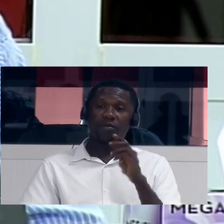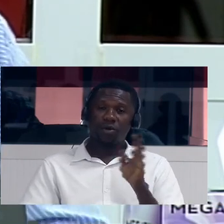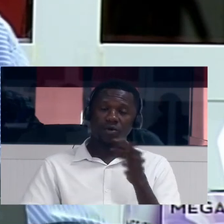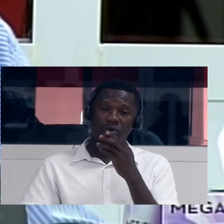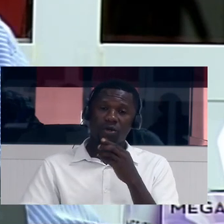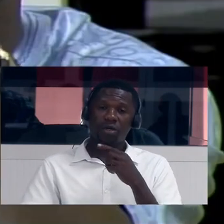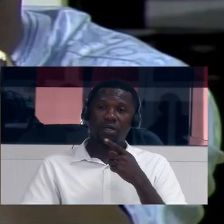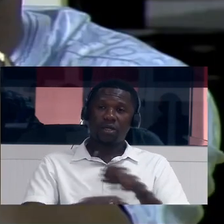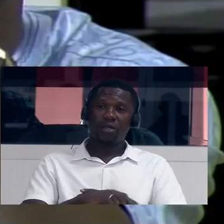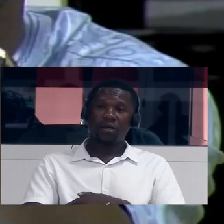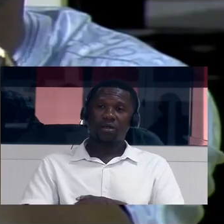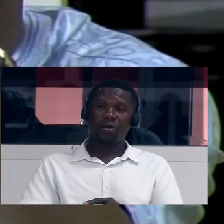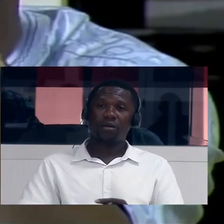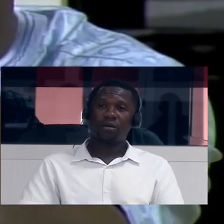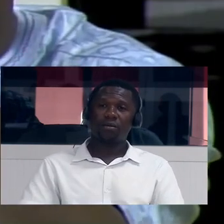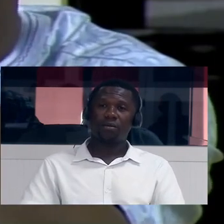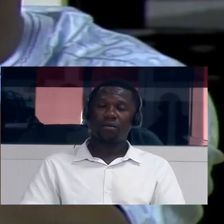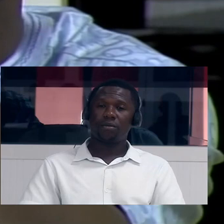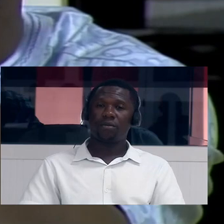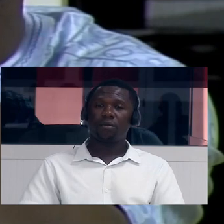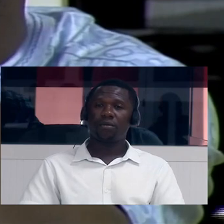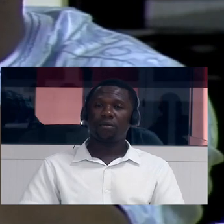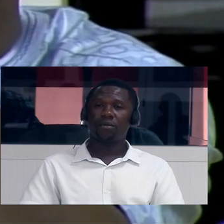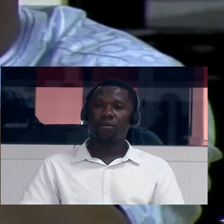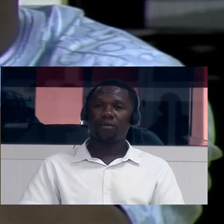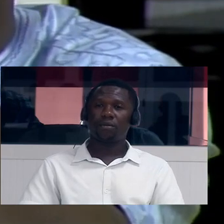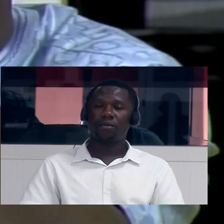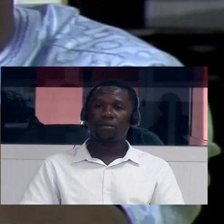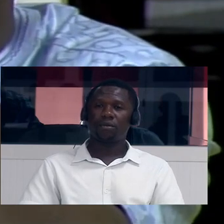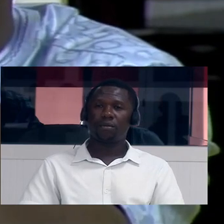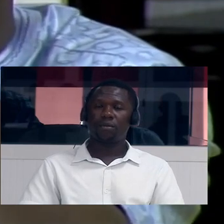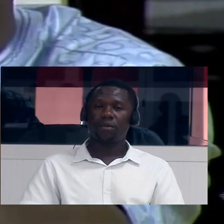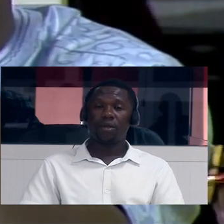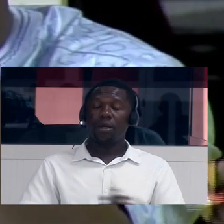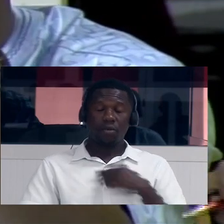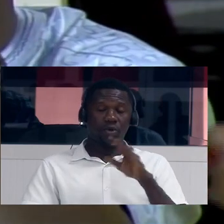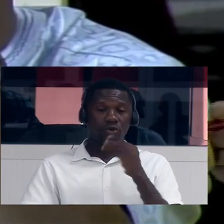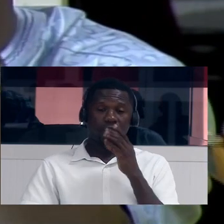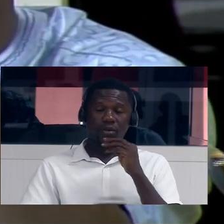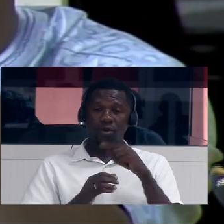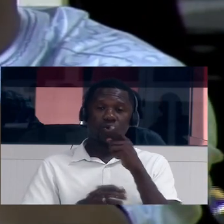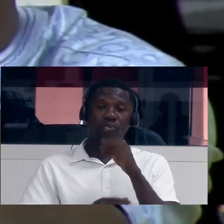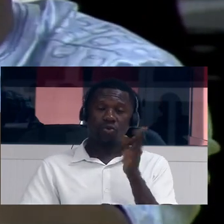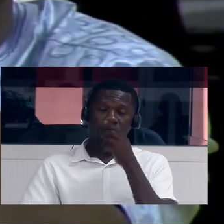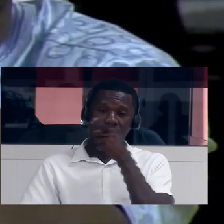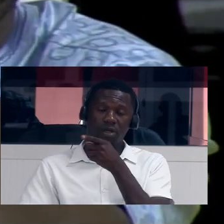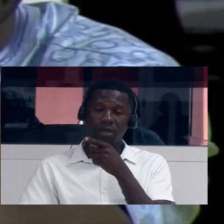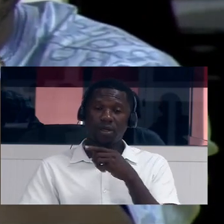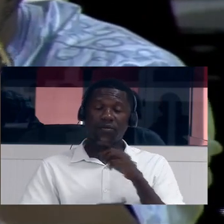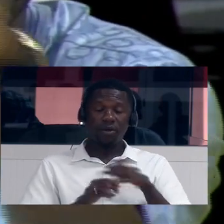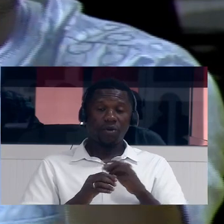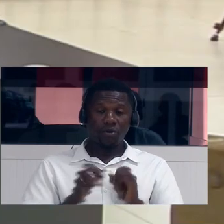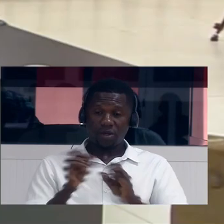Could you kindly answer to the question? I'm not talking about you going there. In fact, when you gave your orders, you did not go